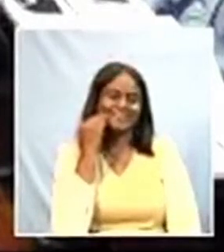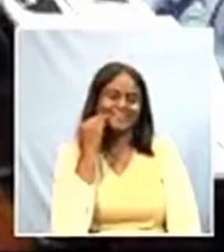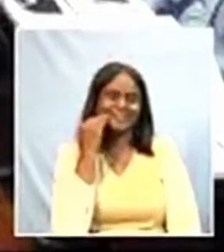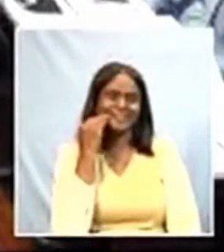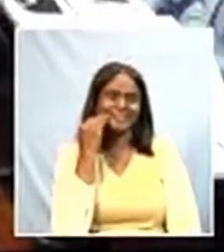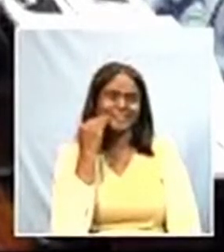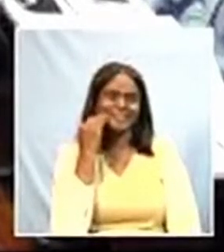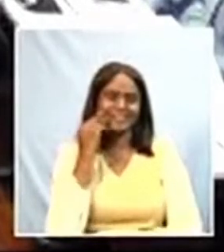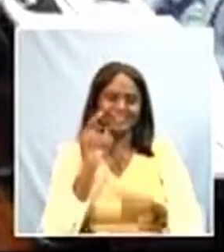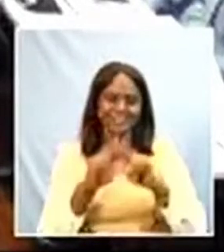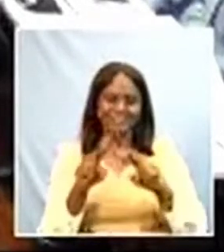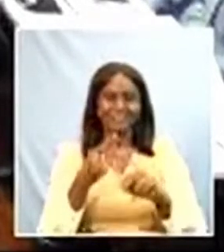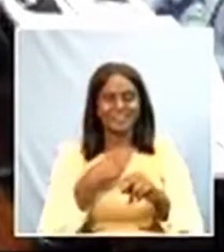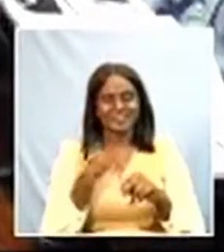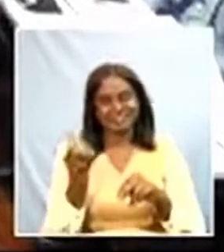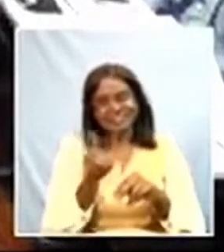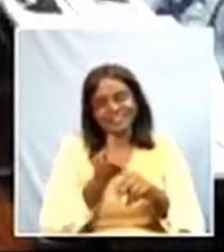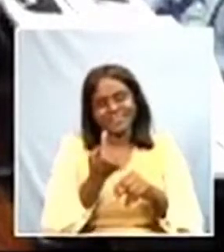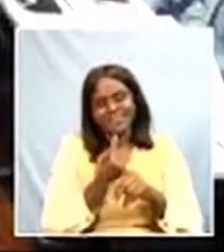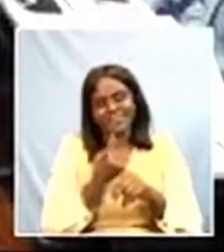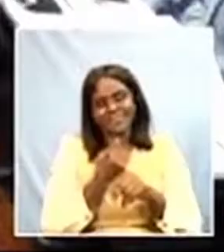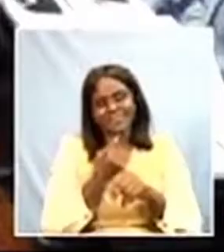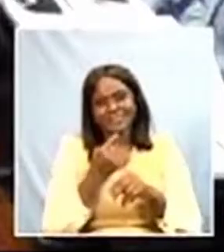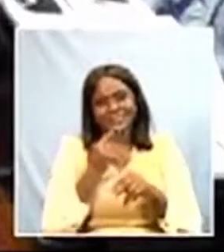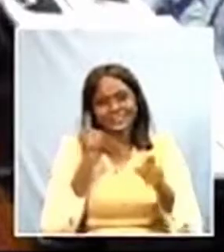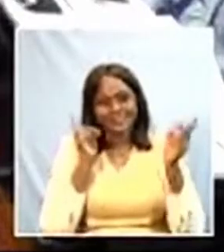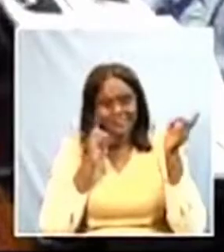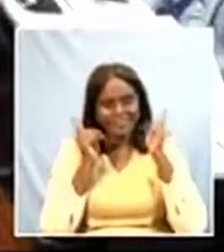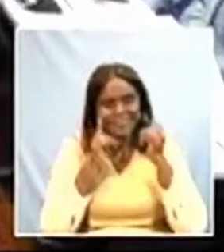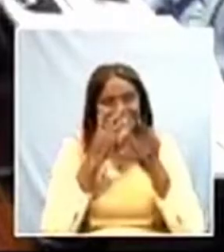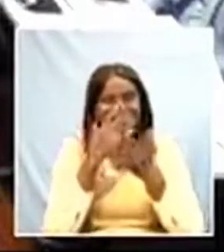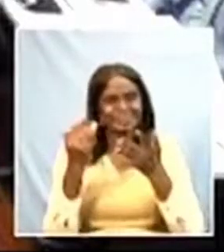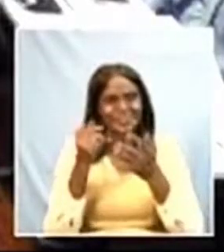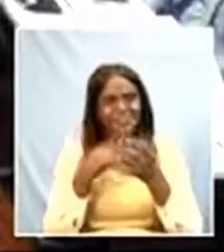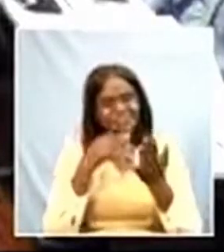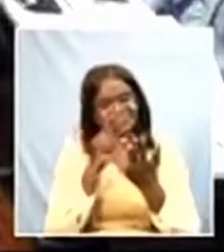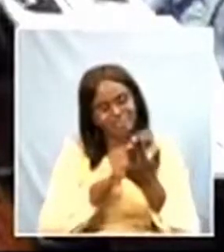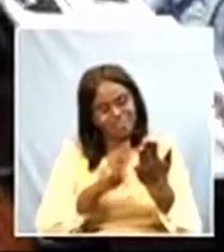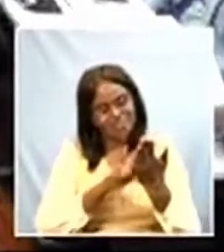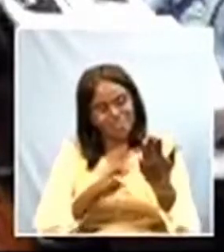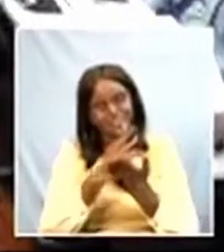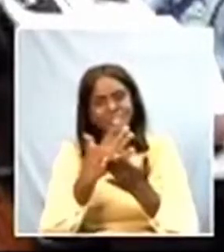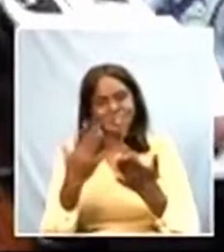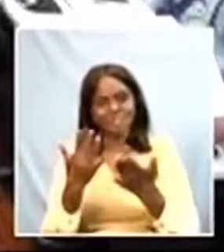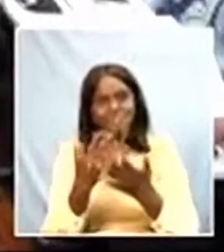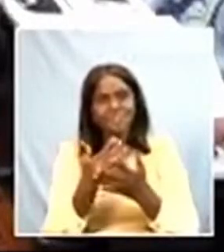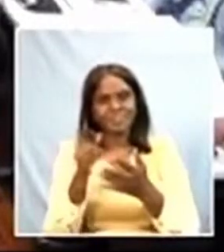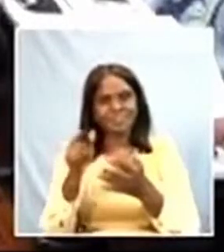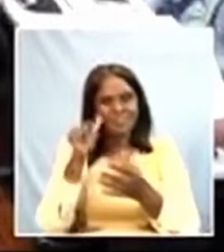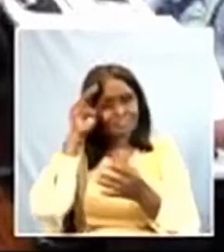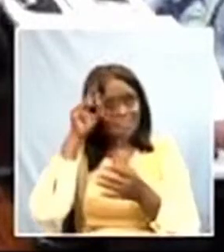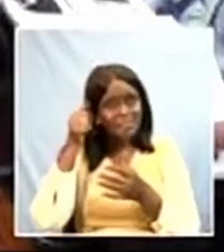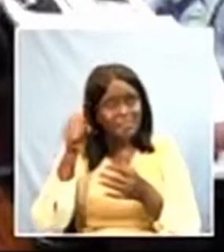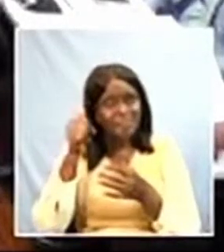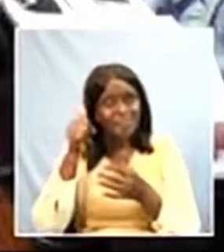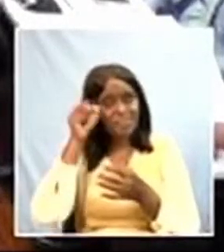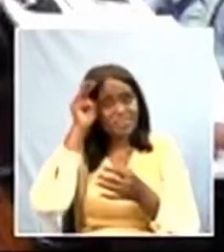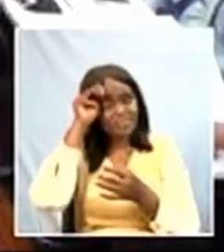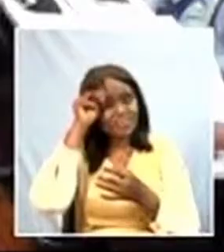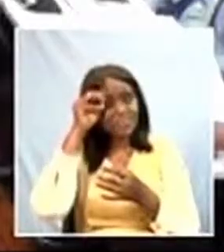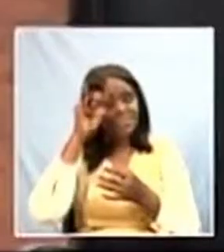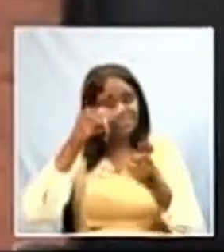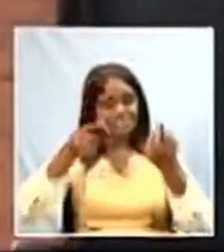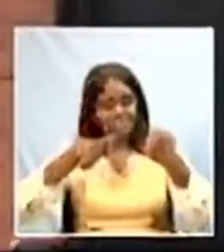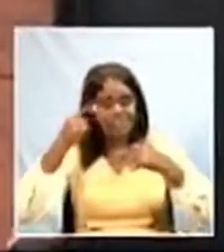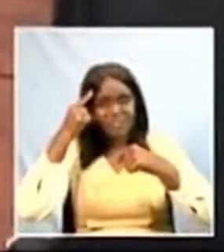Chair, I was just reading something. switch off the mic. I was just reading something that the Minister of